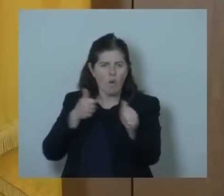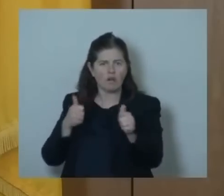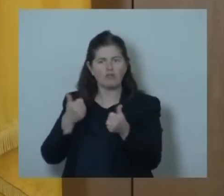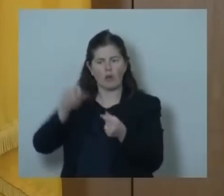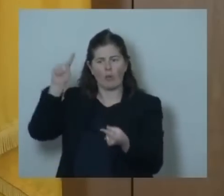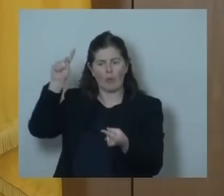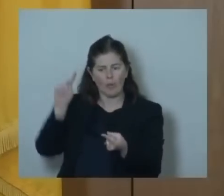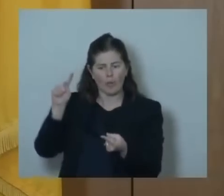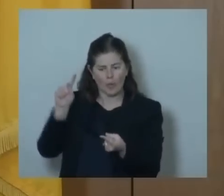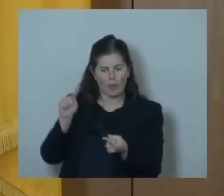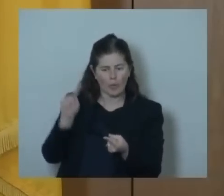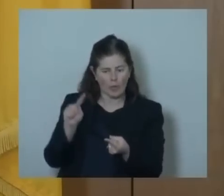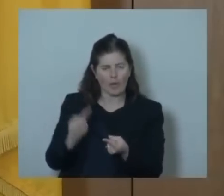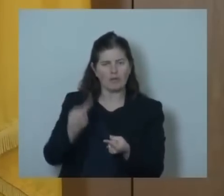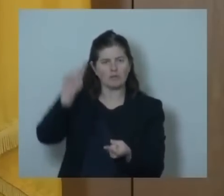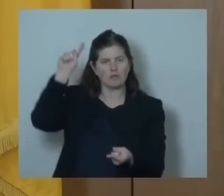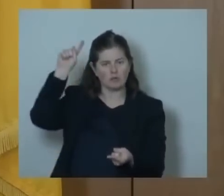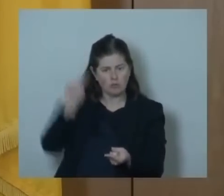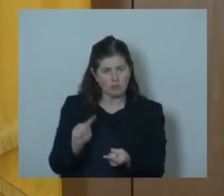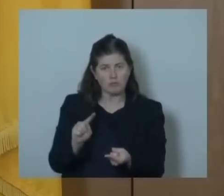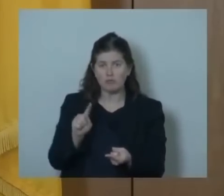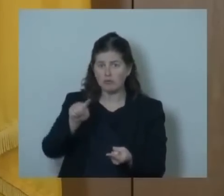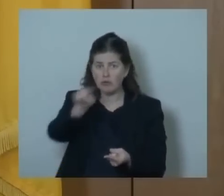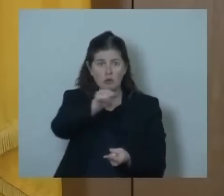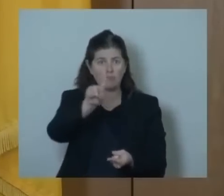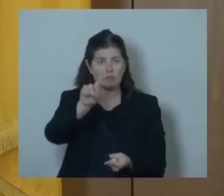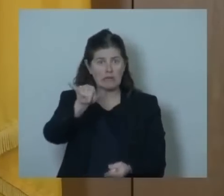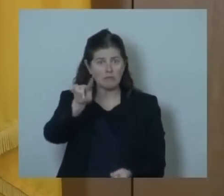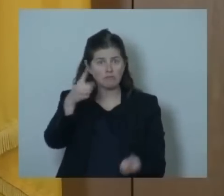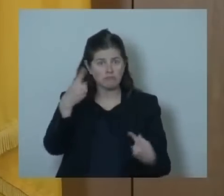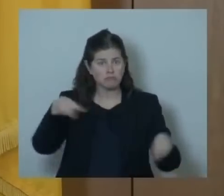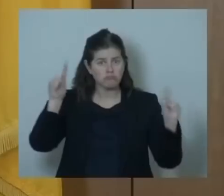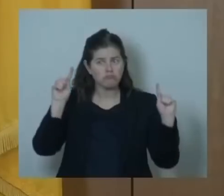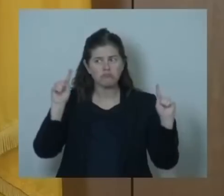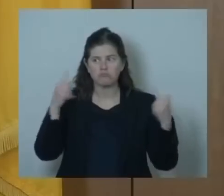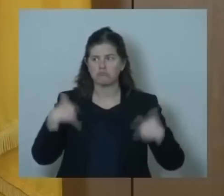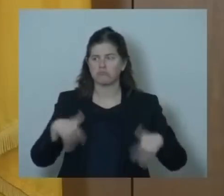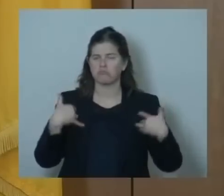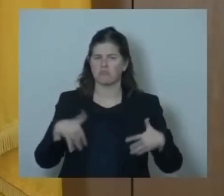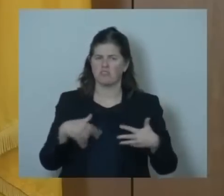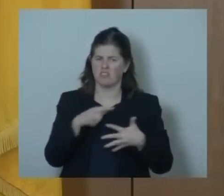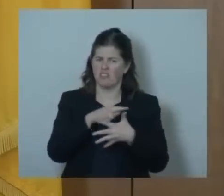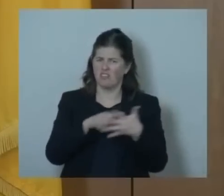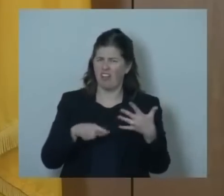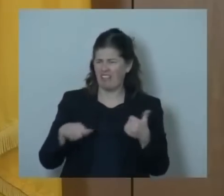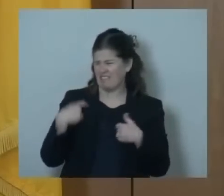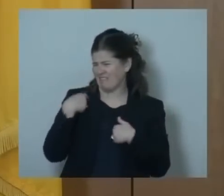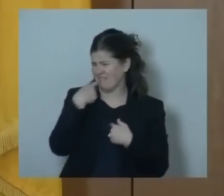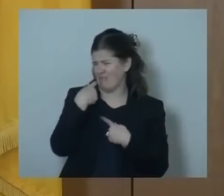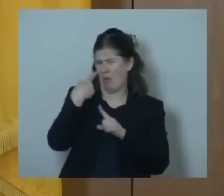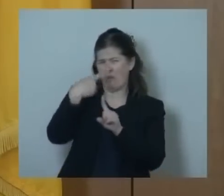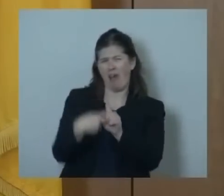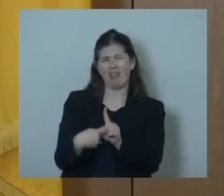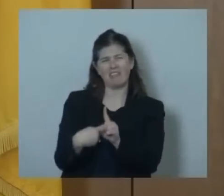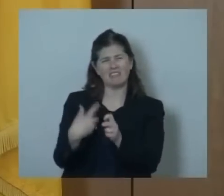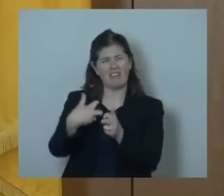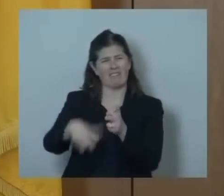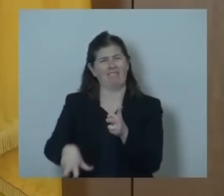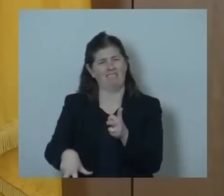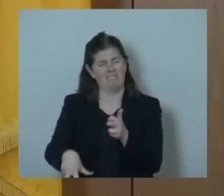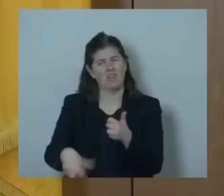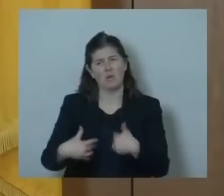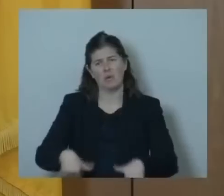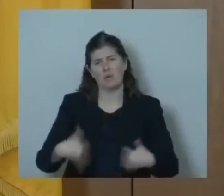mitigate. You did that. And it was really a hard month, and you should feel